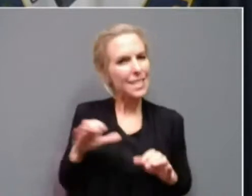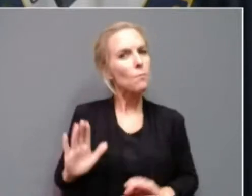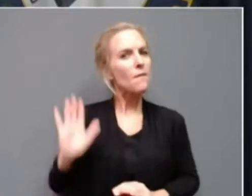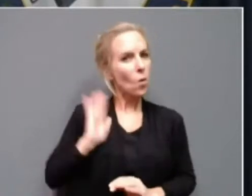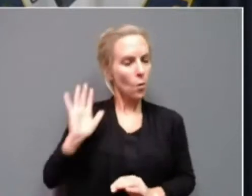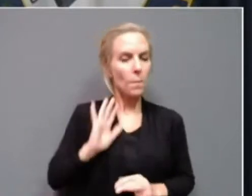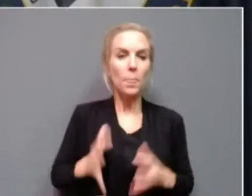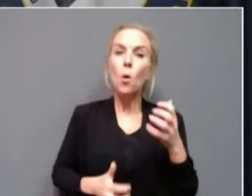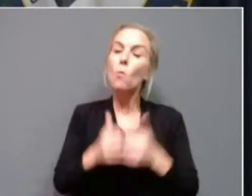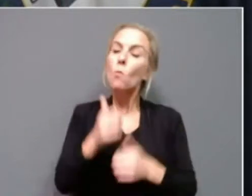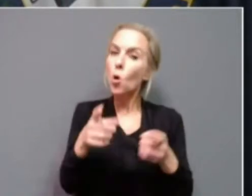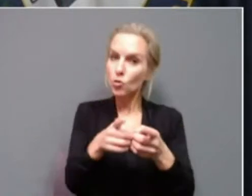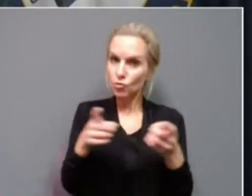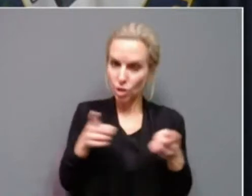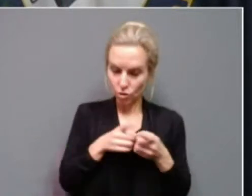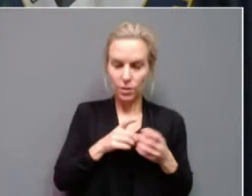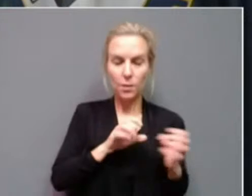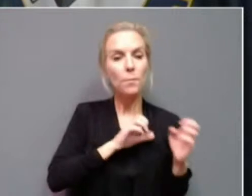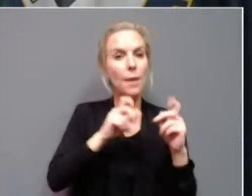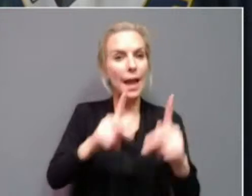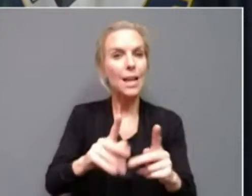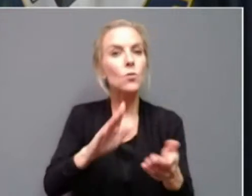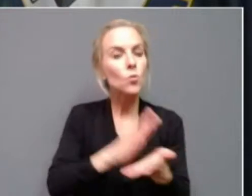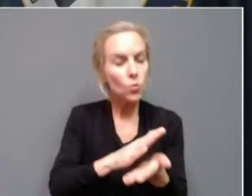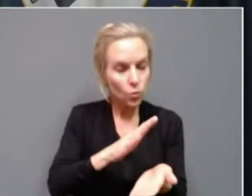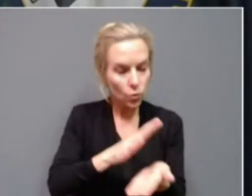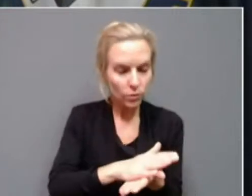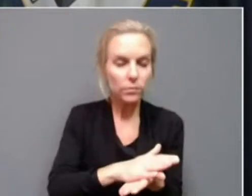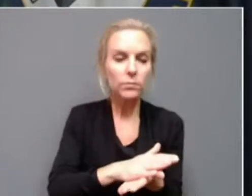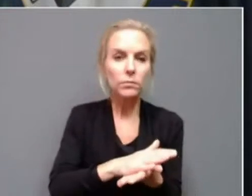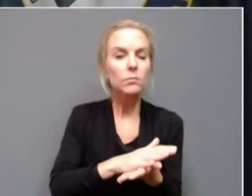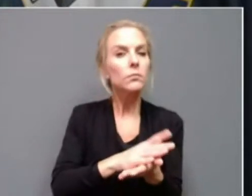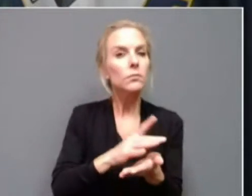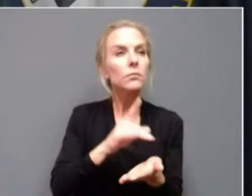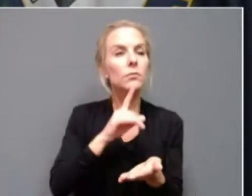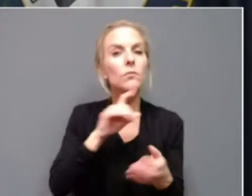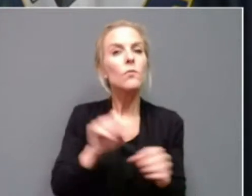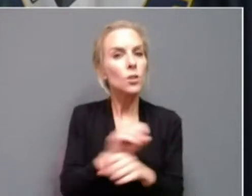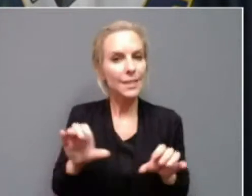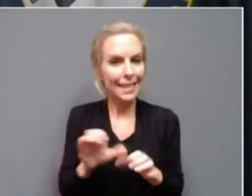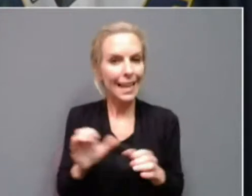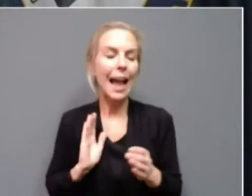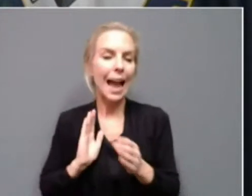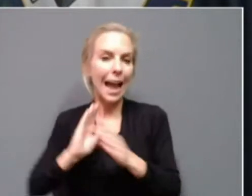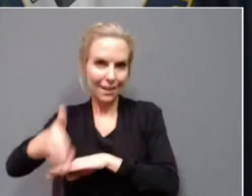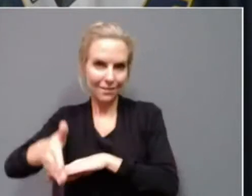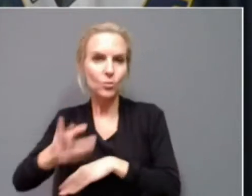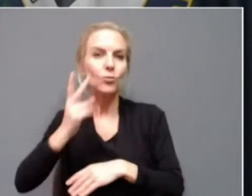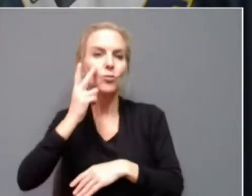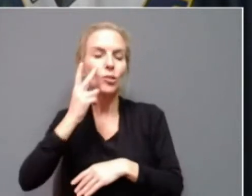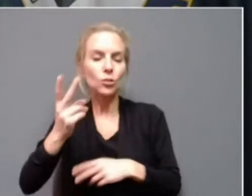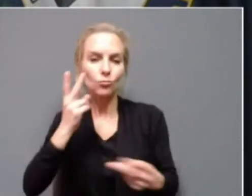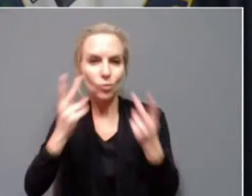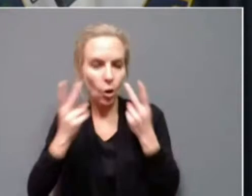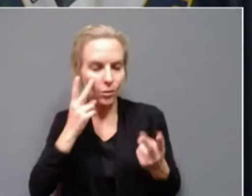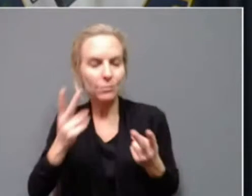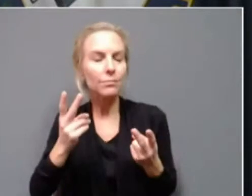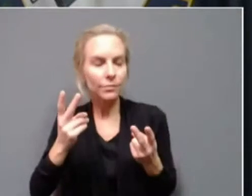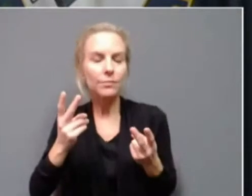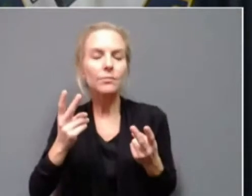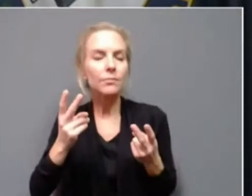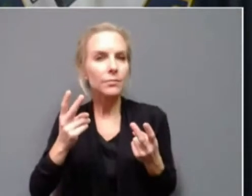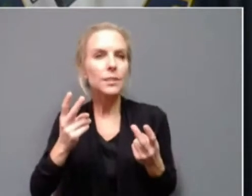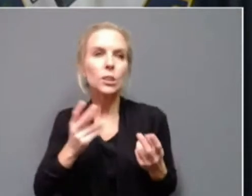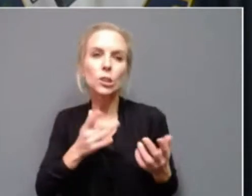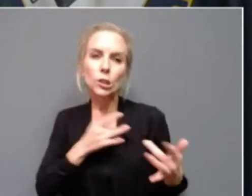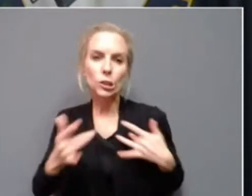went back to school, and we certainly did it after we saw some very concerning